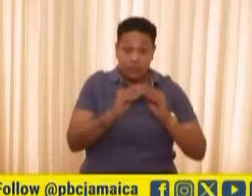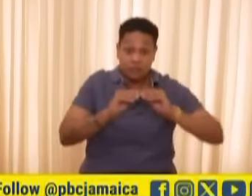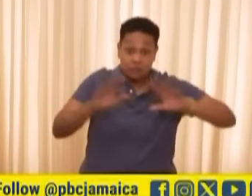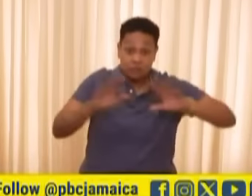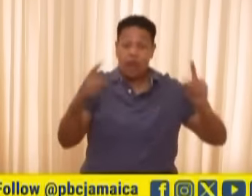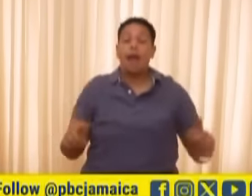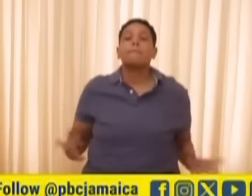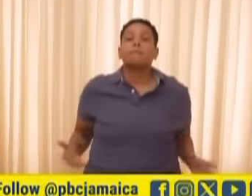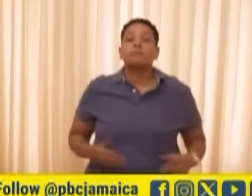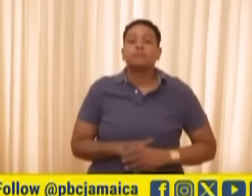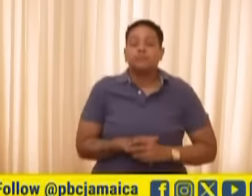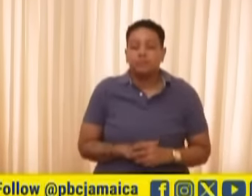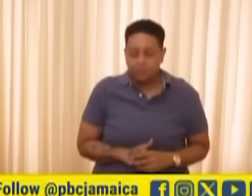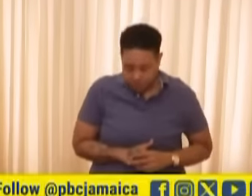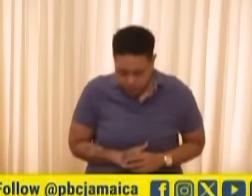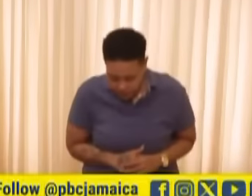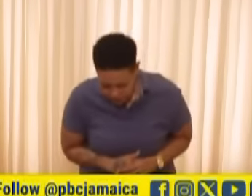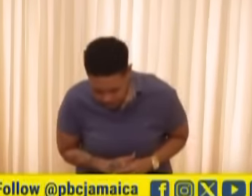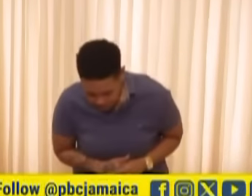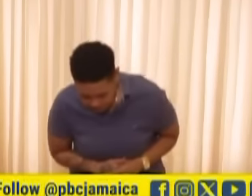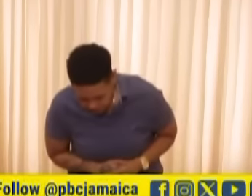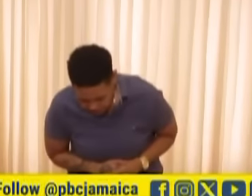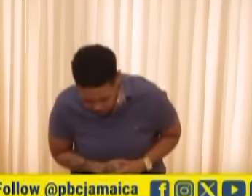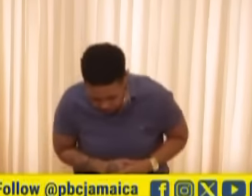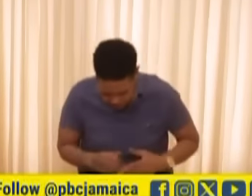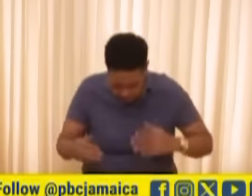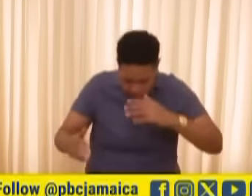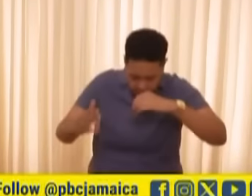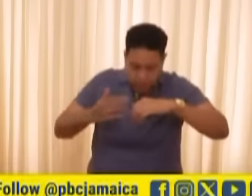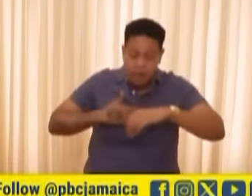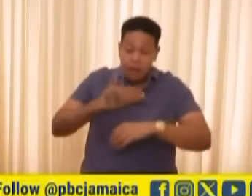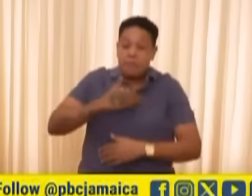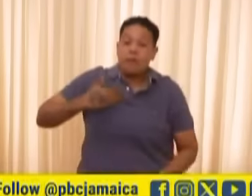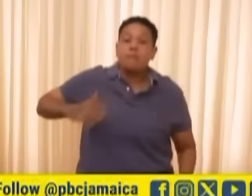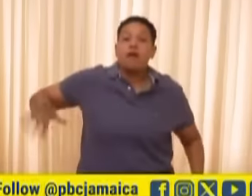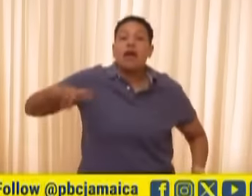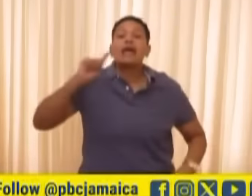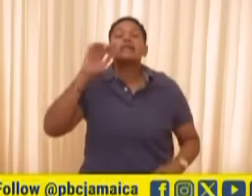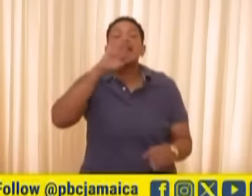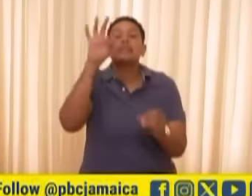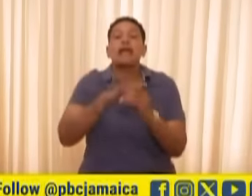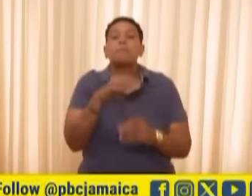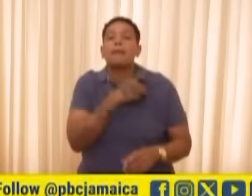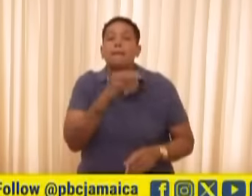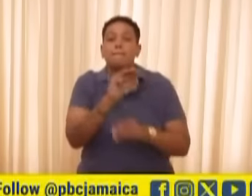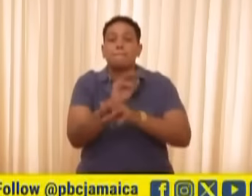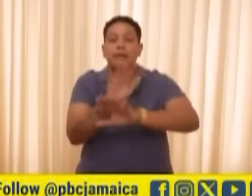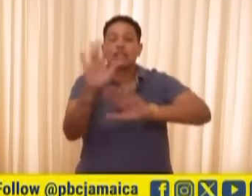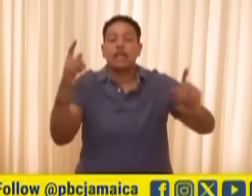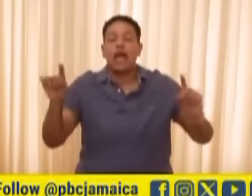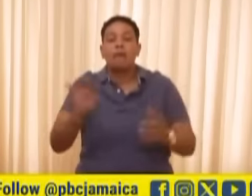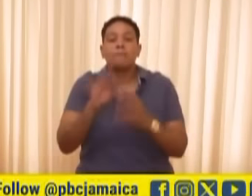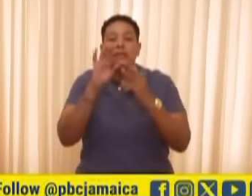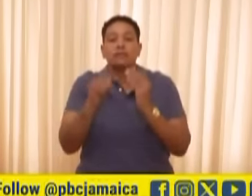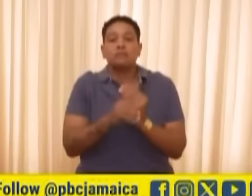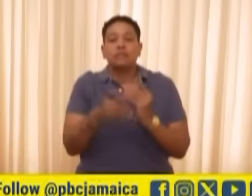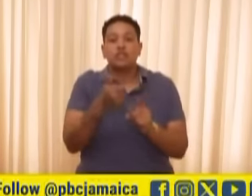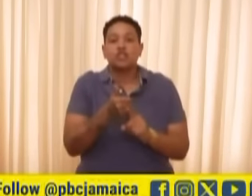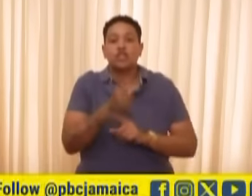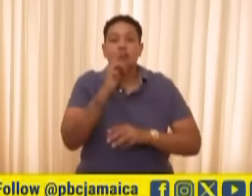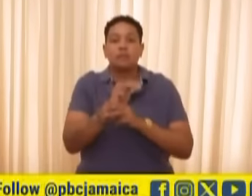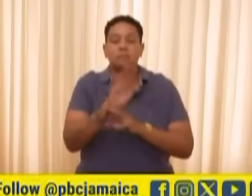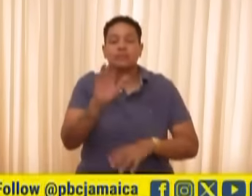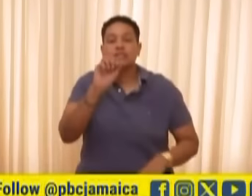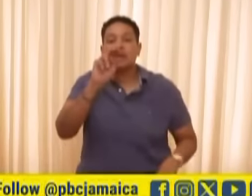briefing, and to my colleague cabinet ministers, especially